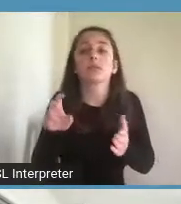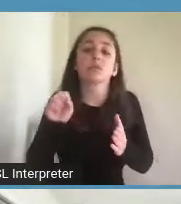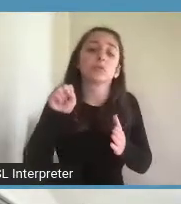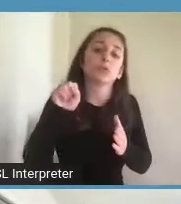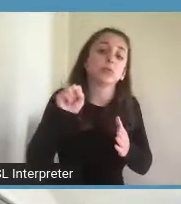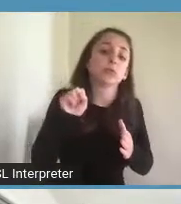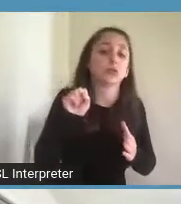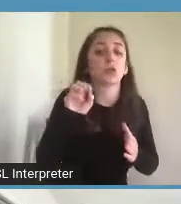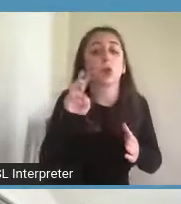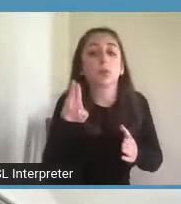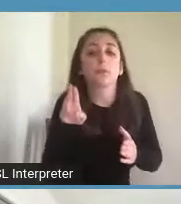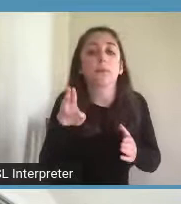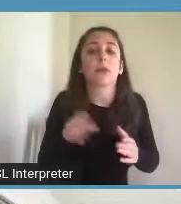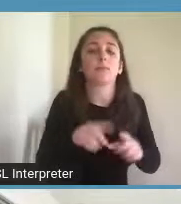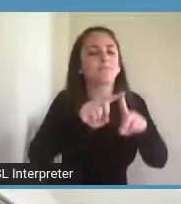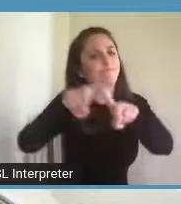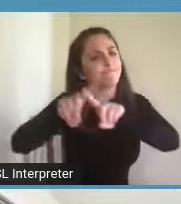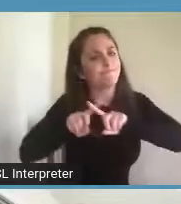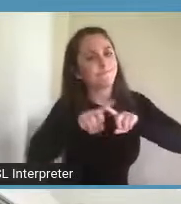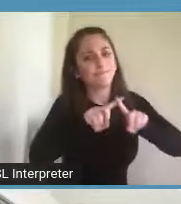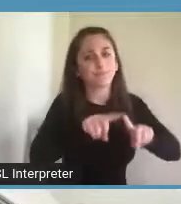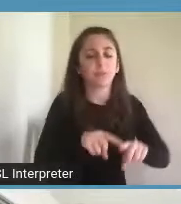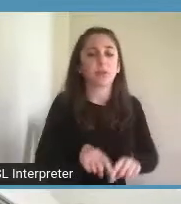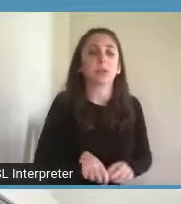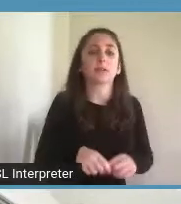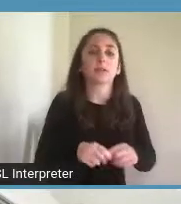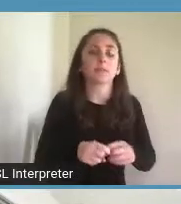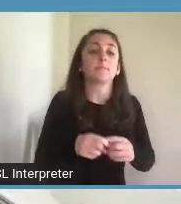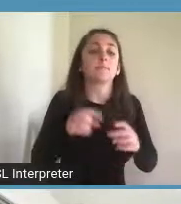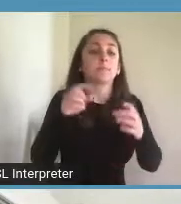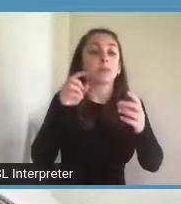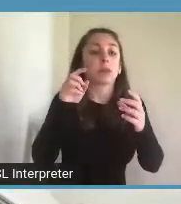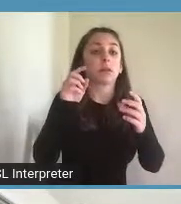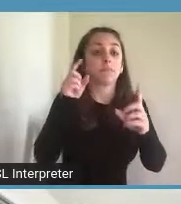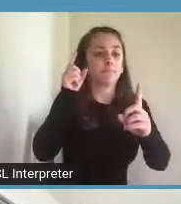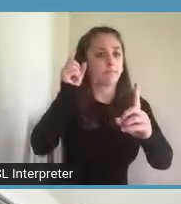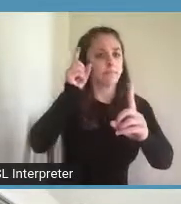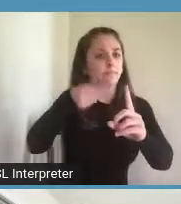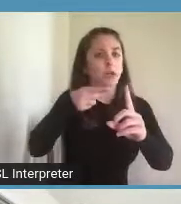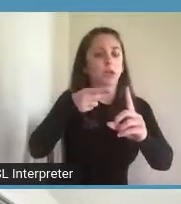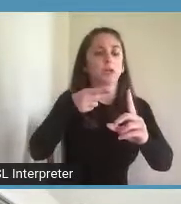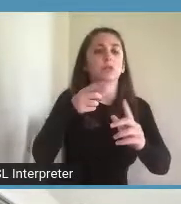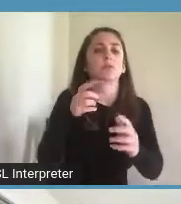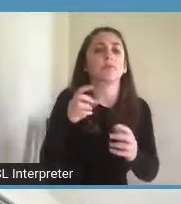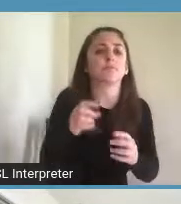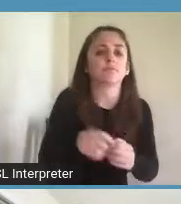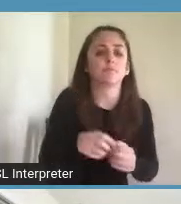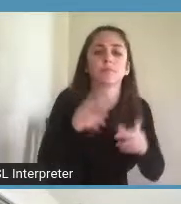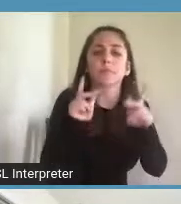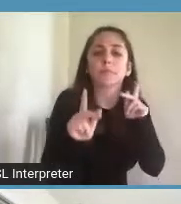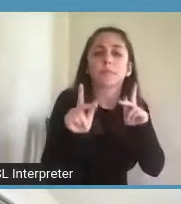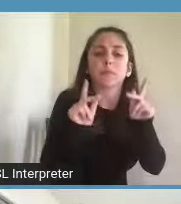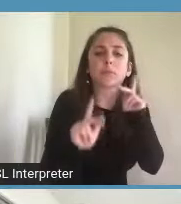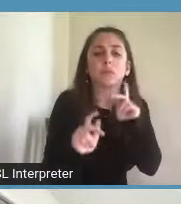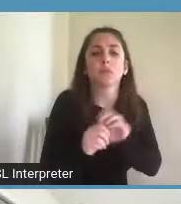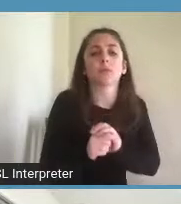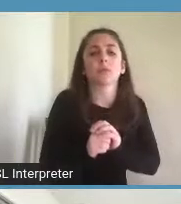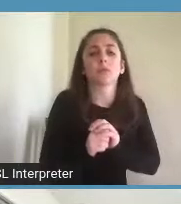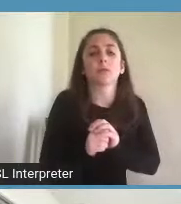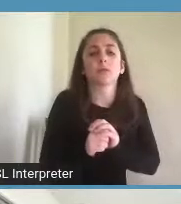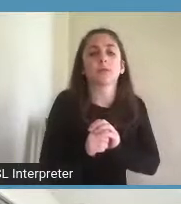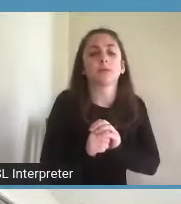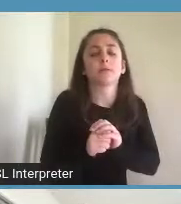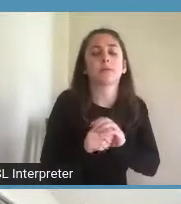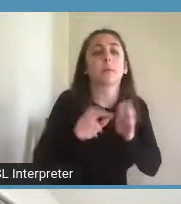So let's talk a little bit about direct traffic. This is the one that's always puzzling. And that's because direct traffic is basically